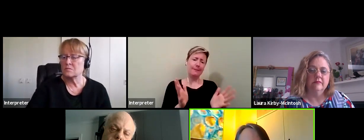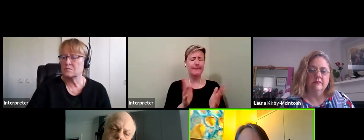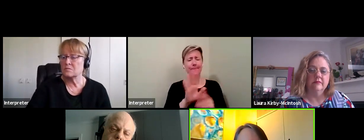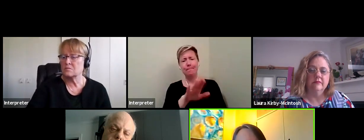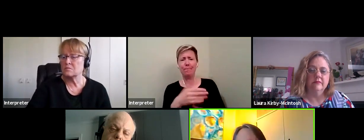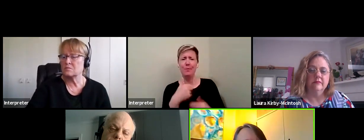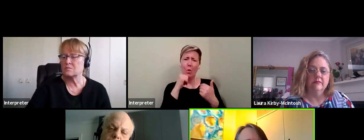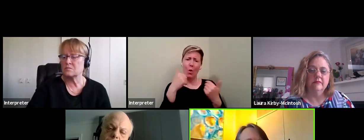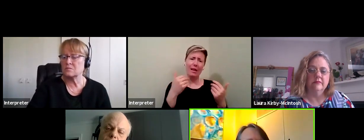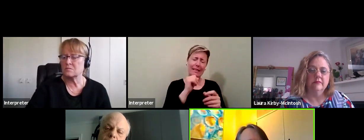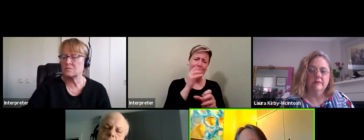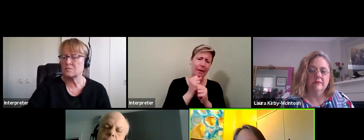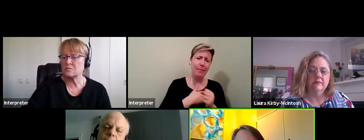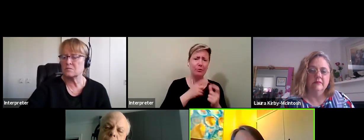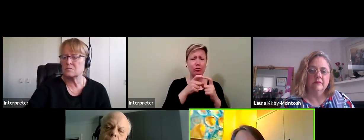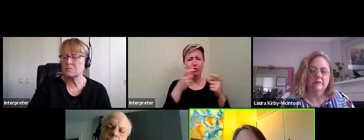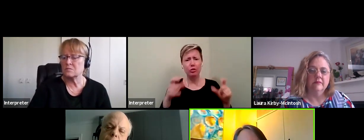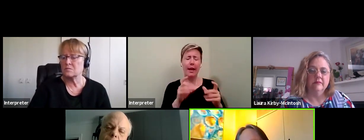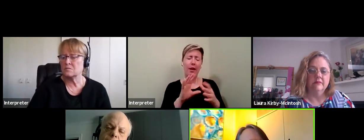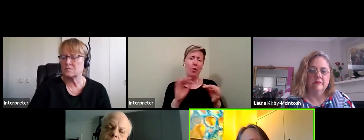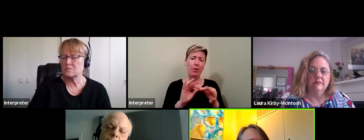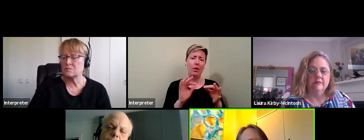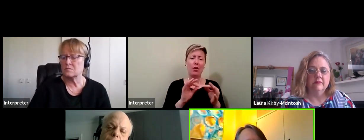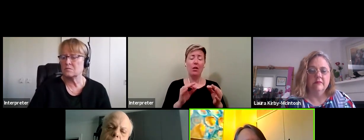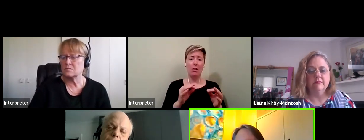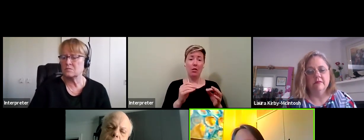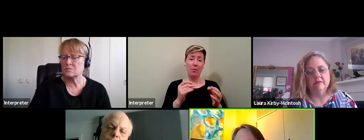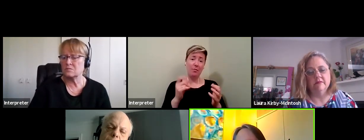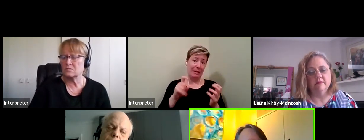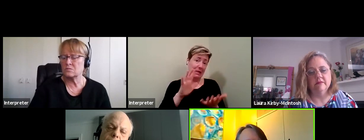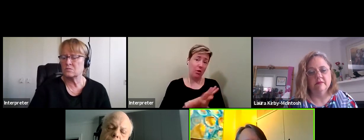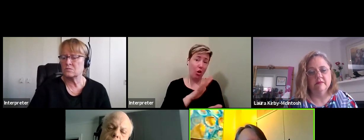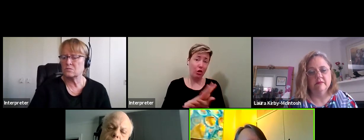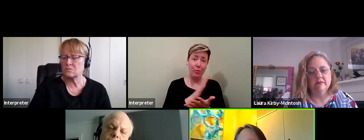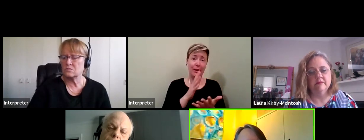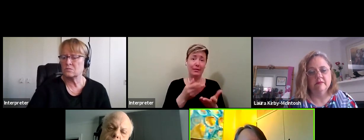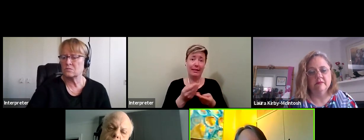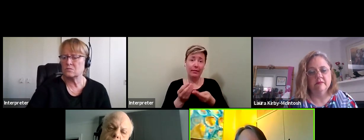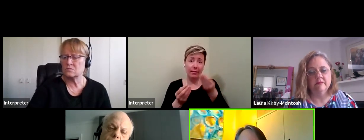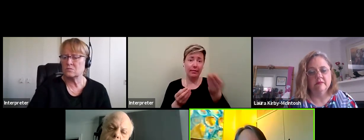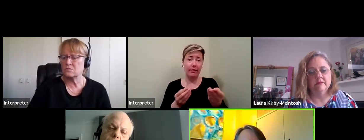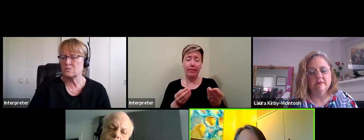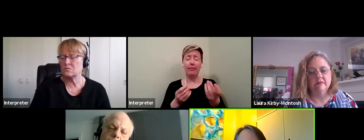check" conversation, if any documents need to be produced